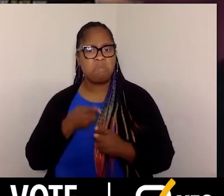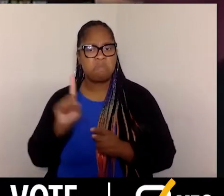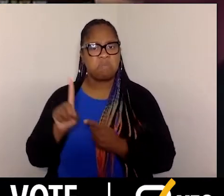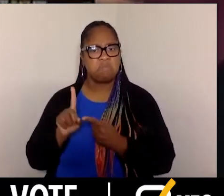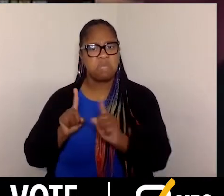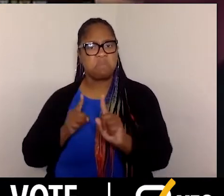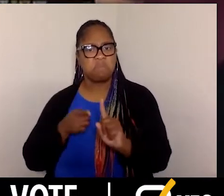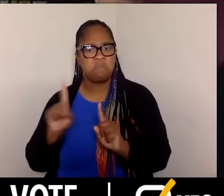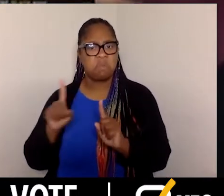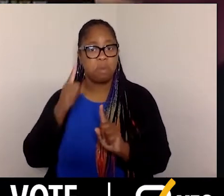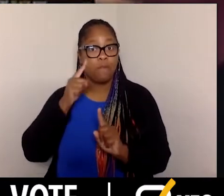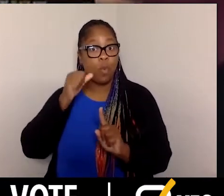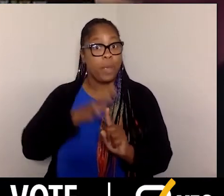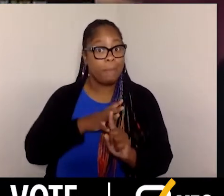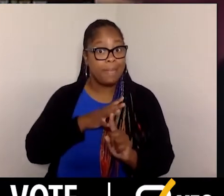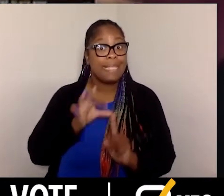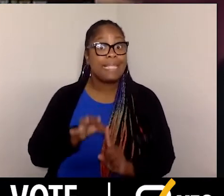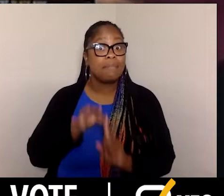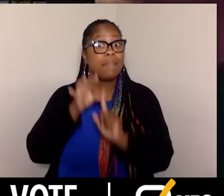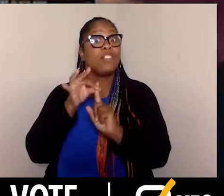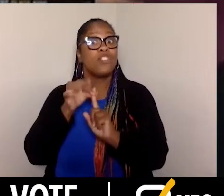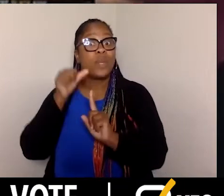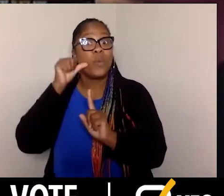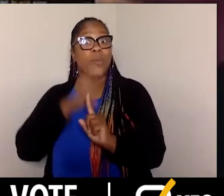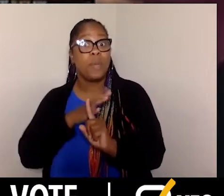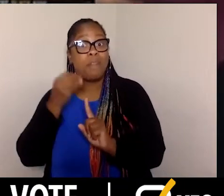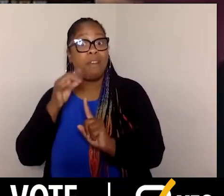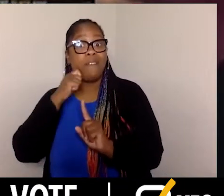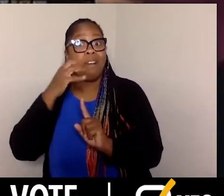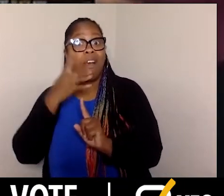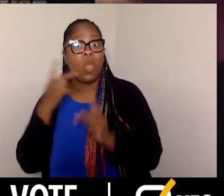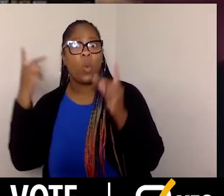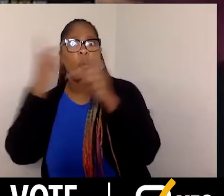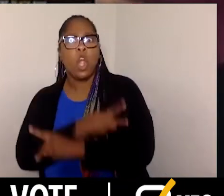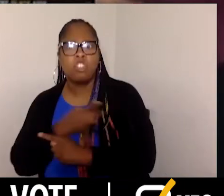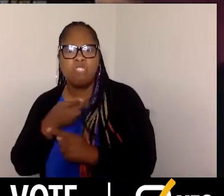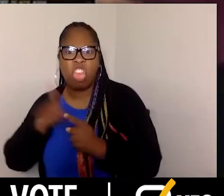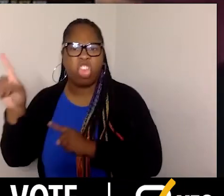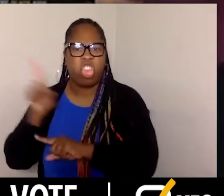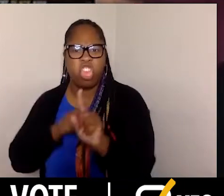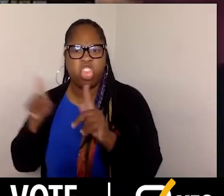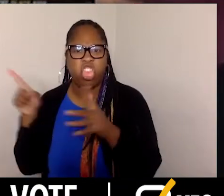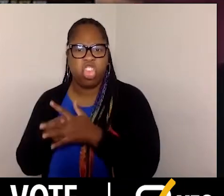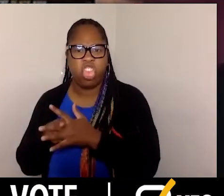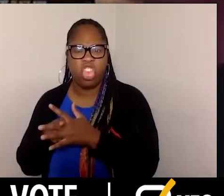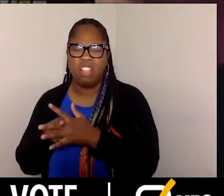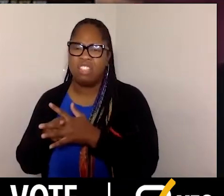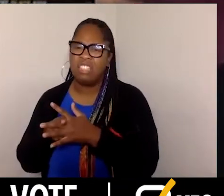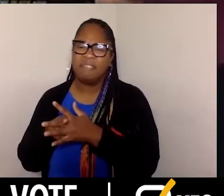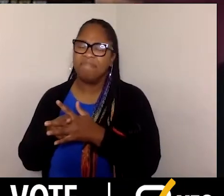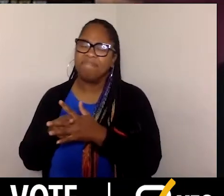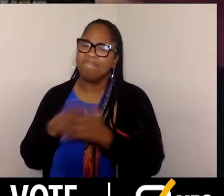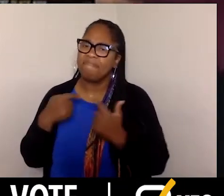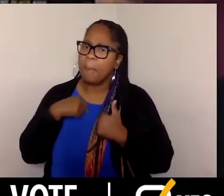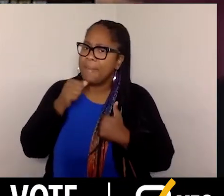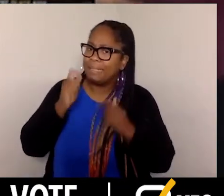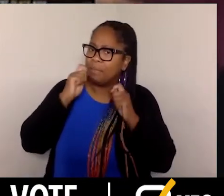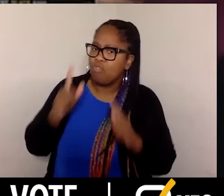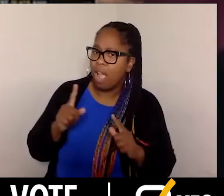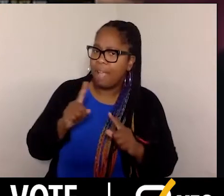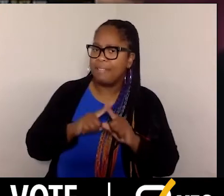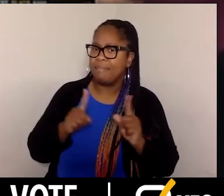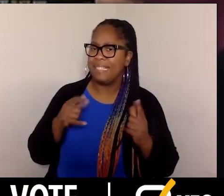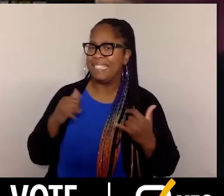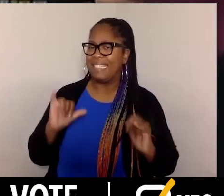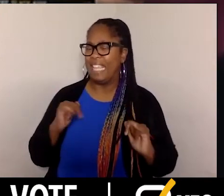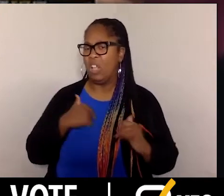especially women of color. But surprise or not, it still triggers my outrage, and I bet it